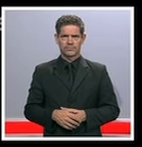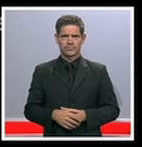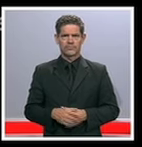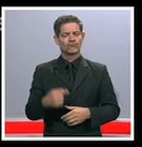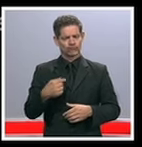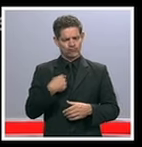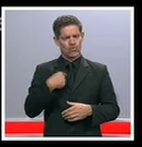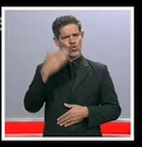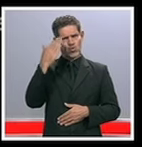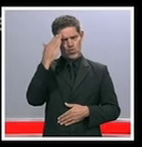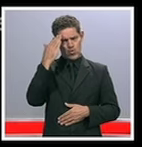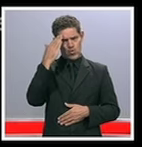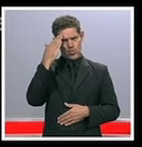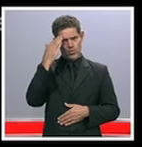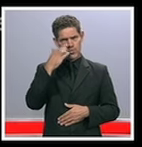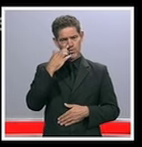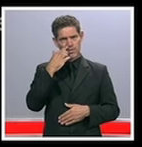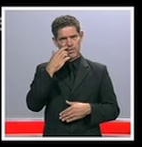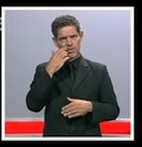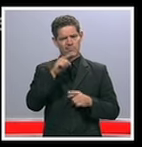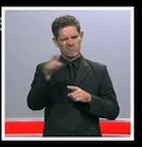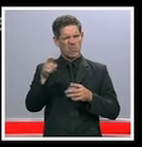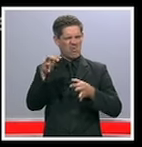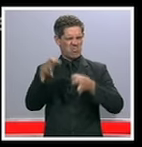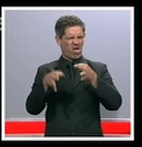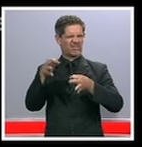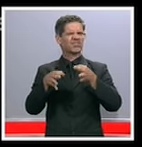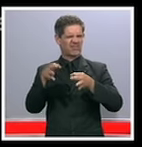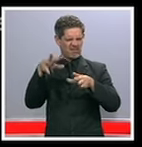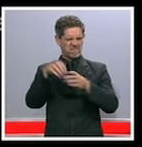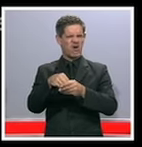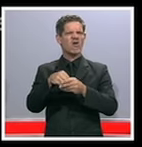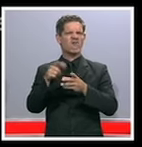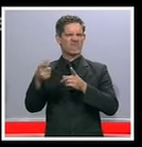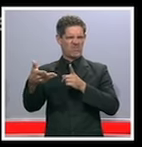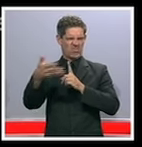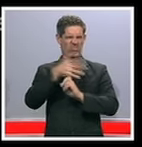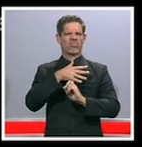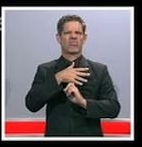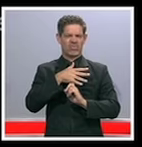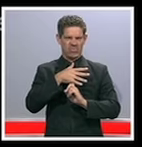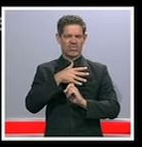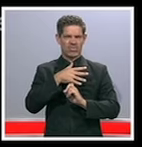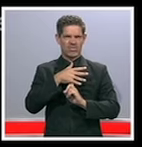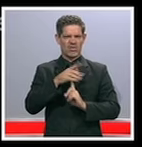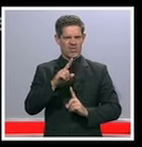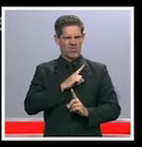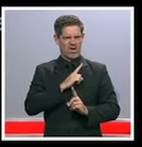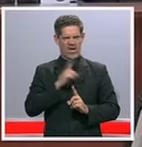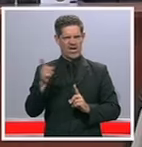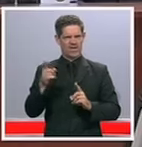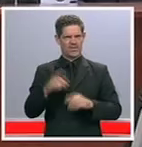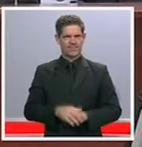to believe or suspect that there are political motivations behind the way that I'm being